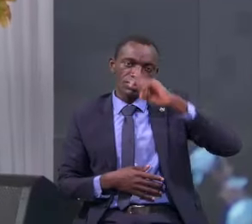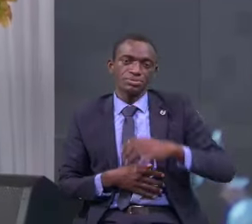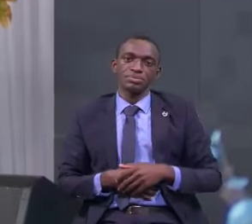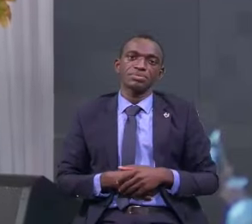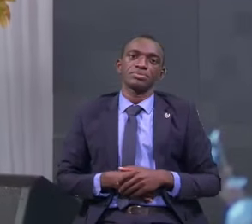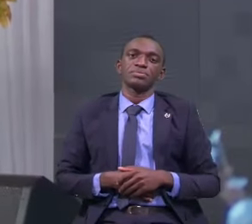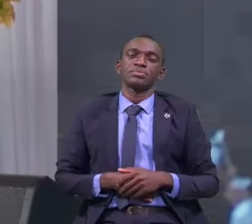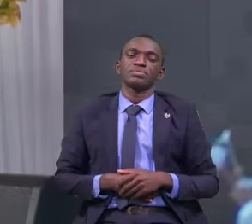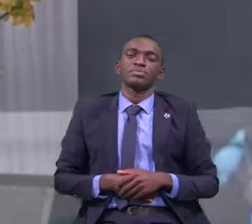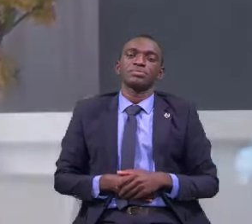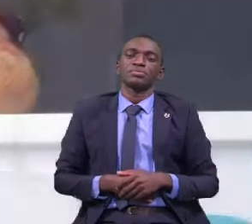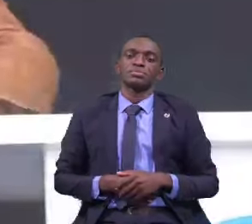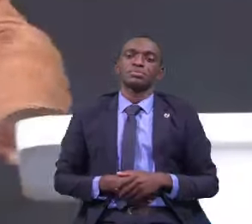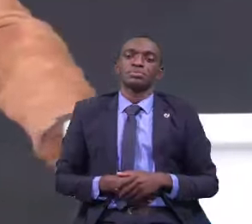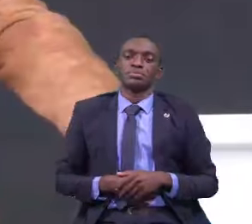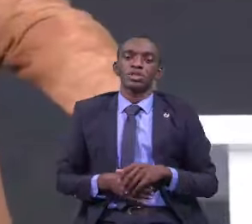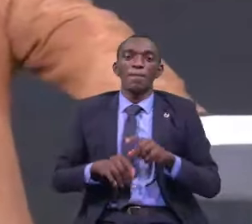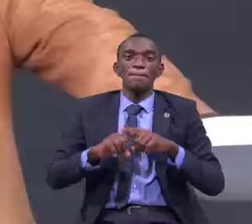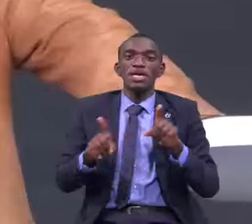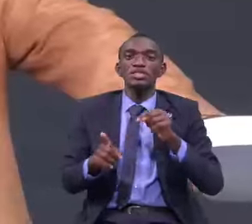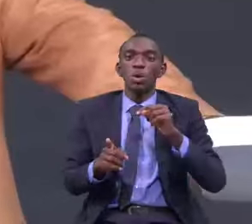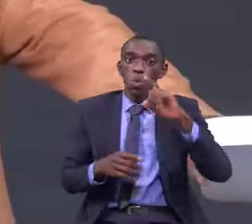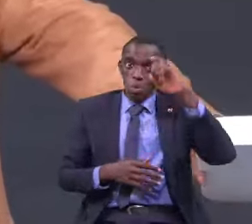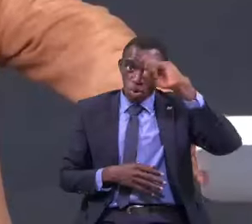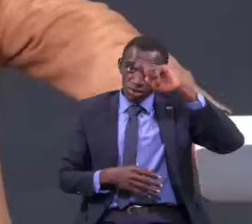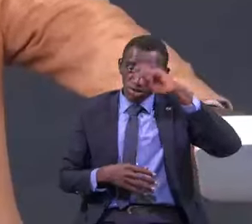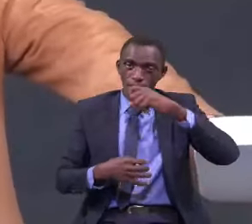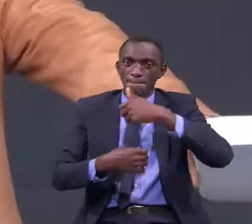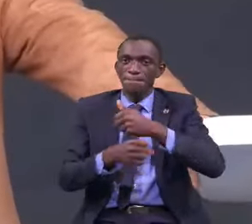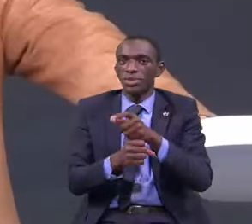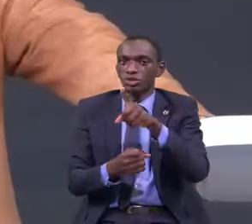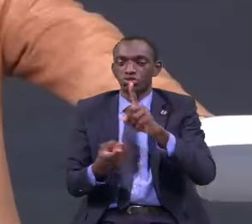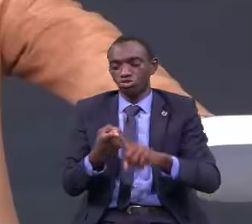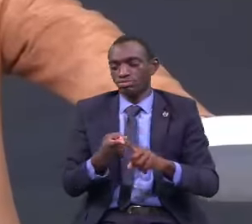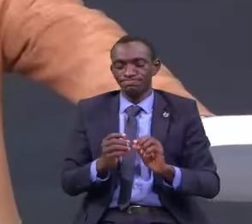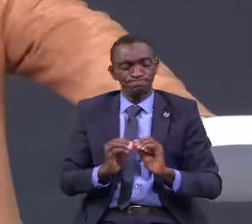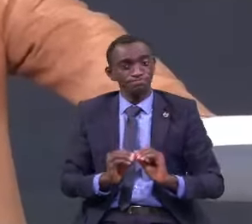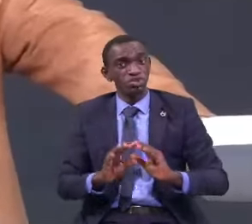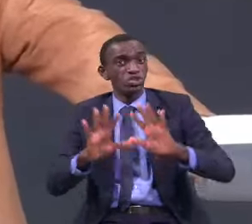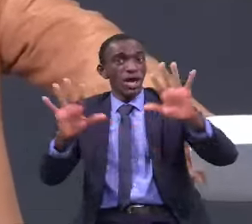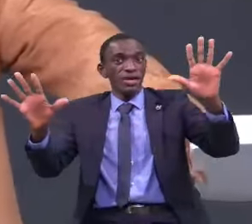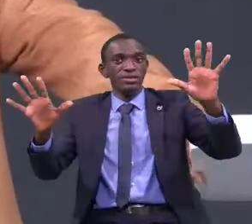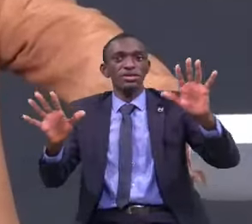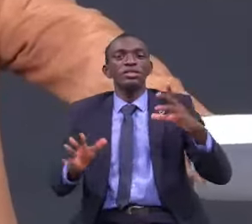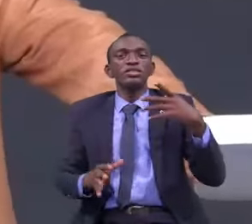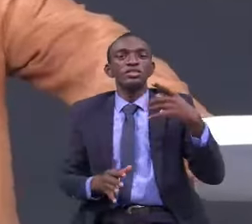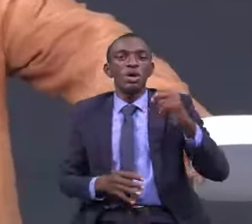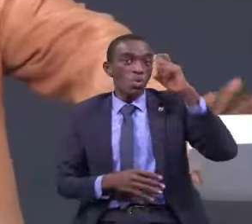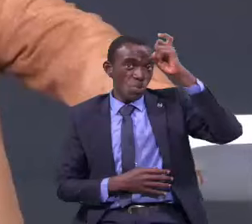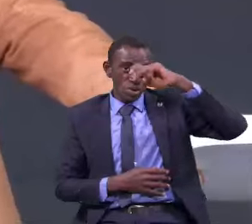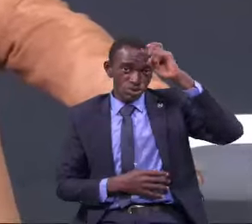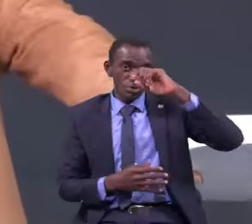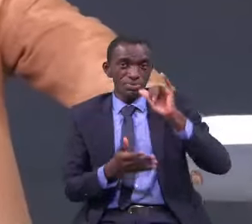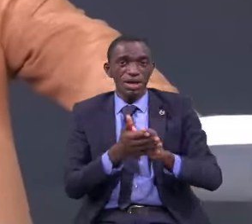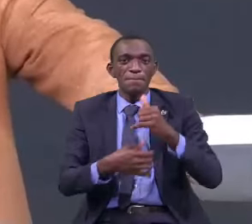sur la tienne, c'est une mauvaise sagesse. But the wisdom that makes you glow. Mais la sagesse qui te pousse à the wisdom that makes you pursue.